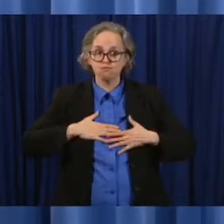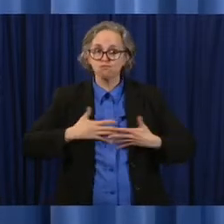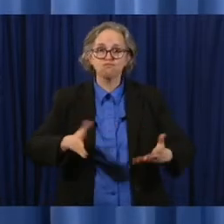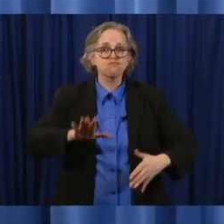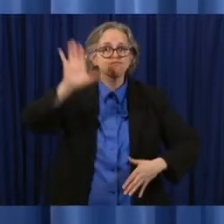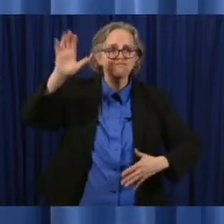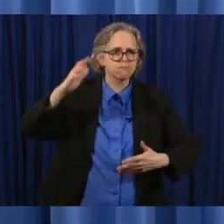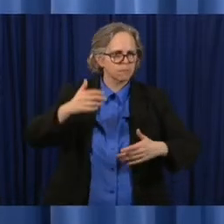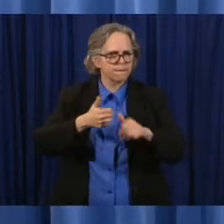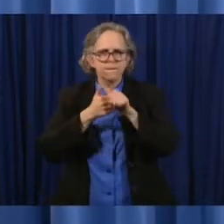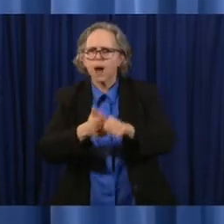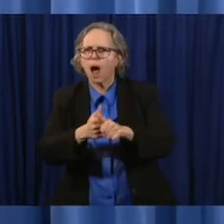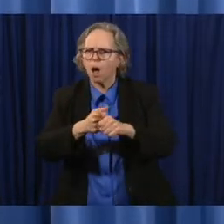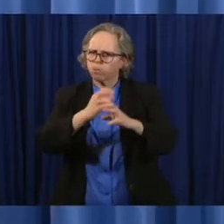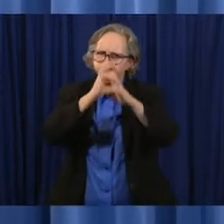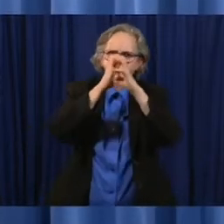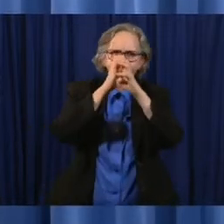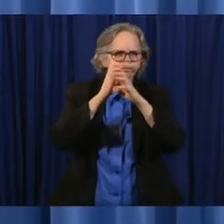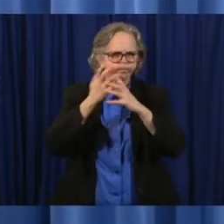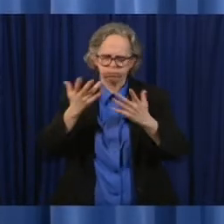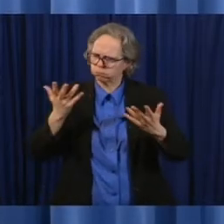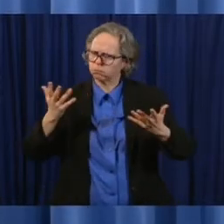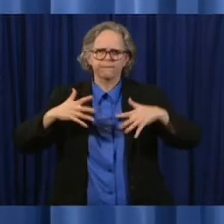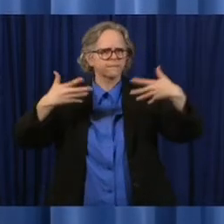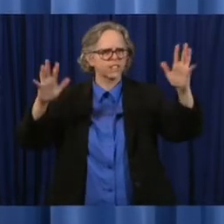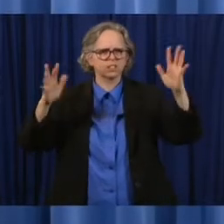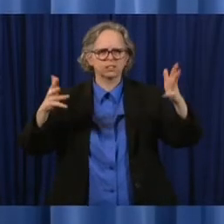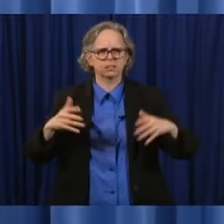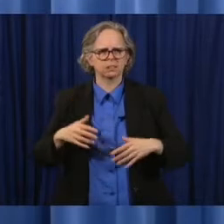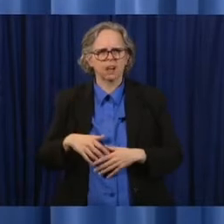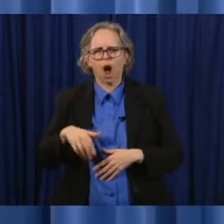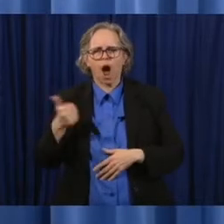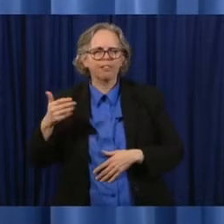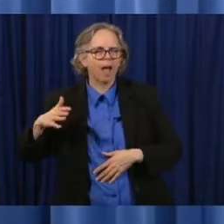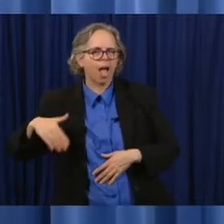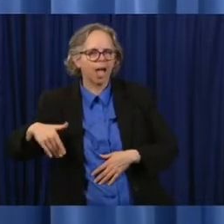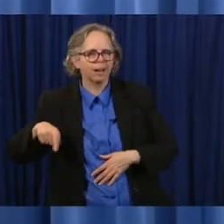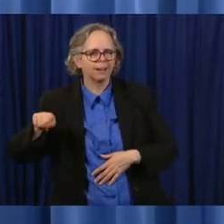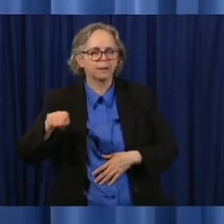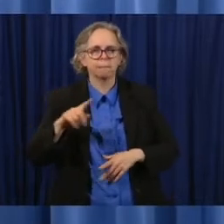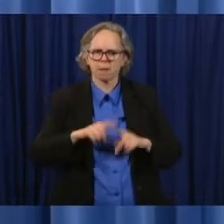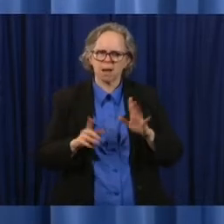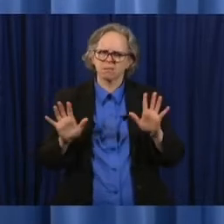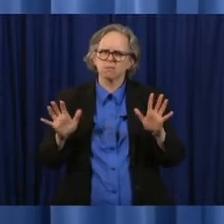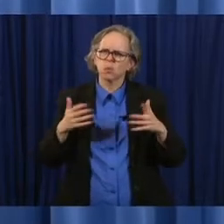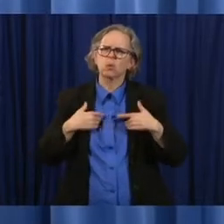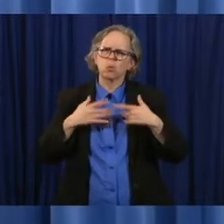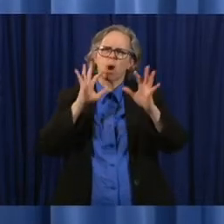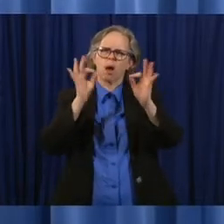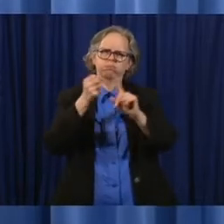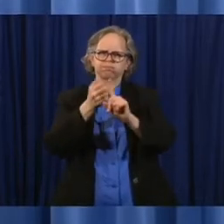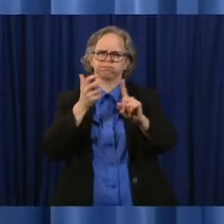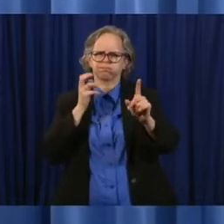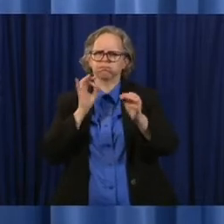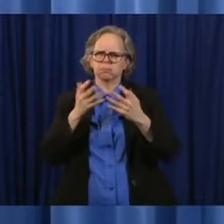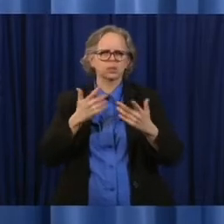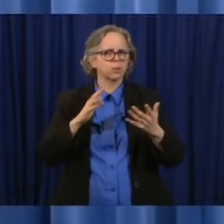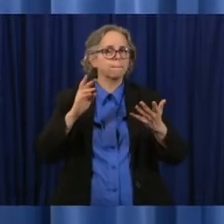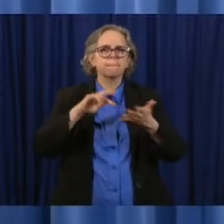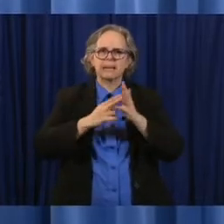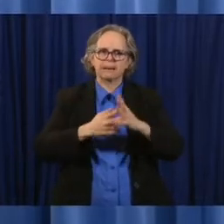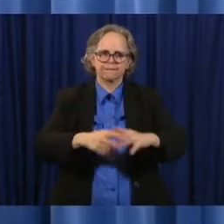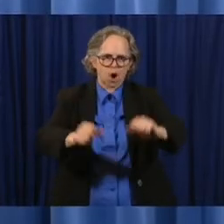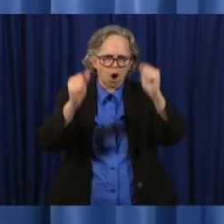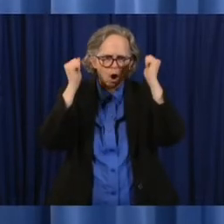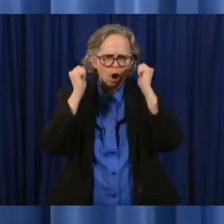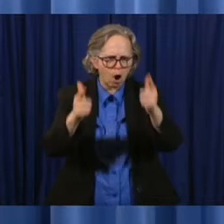very grateful for that. But there may be some that are not. We're going to outline that. So that's going to apply to businesses that are currently